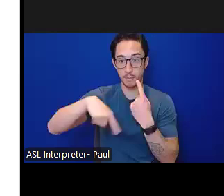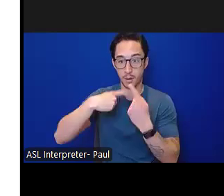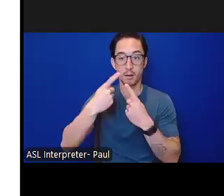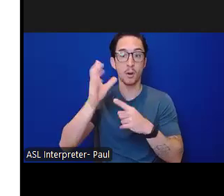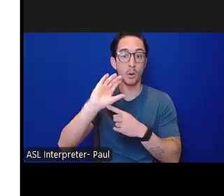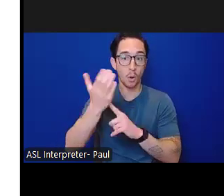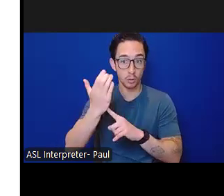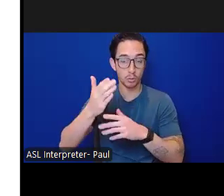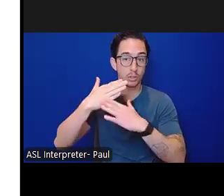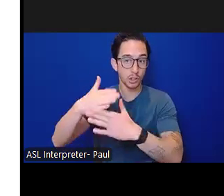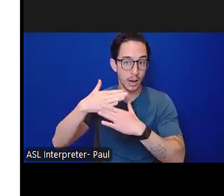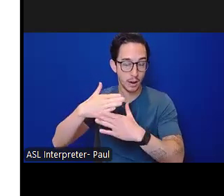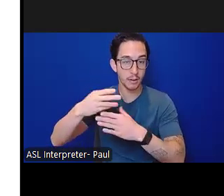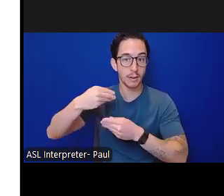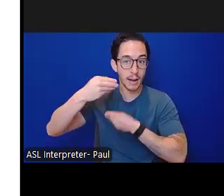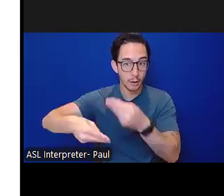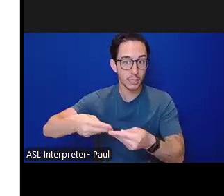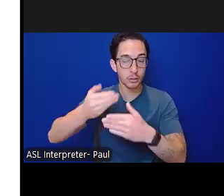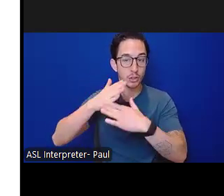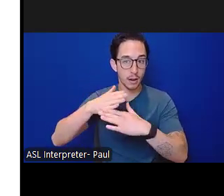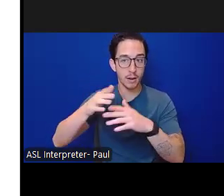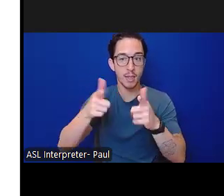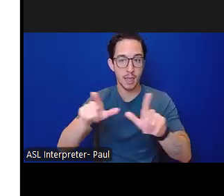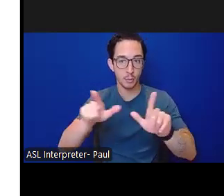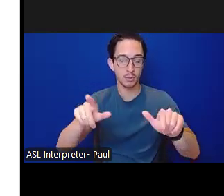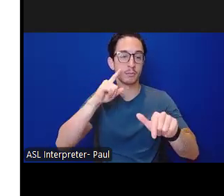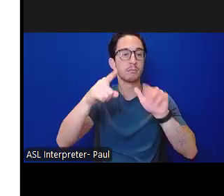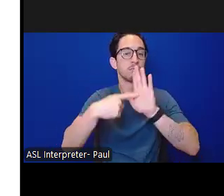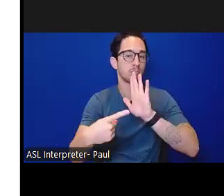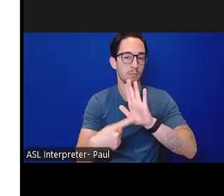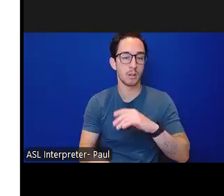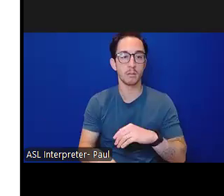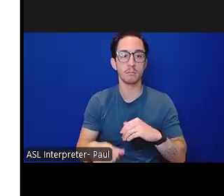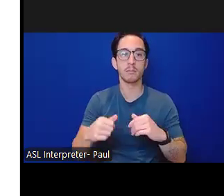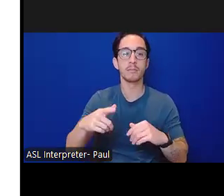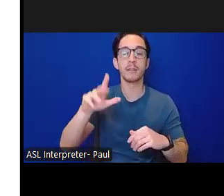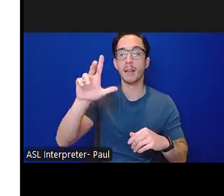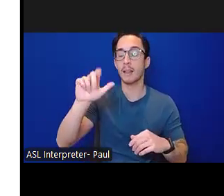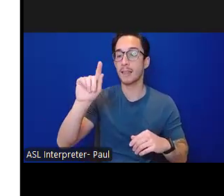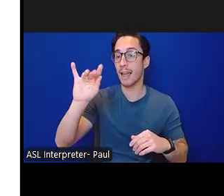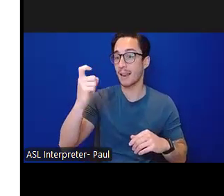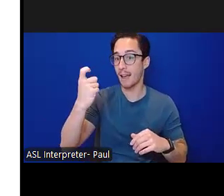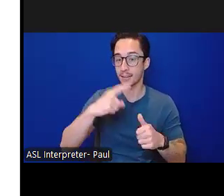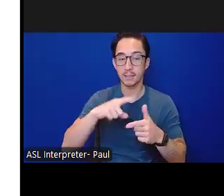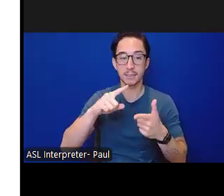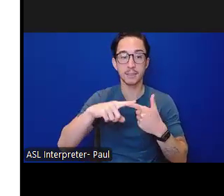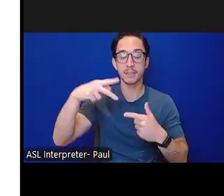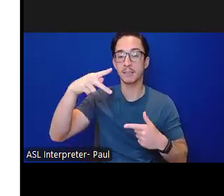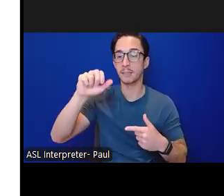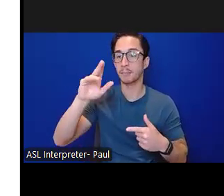shared heritage, and language. So some examples of that can be Latinx, Pacific